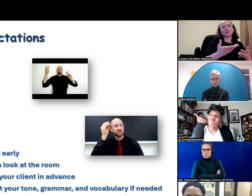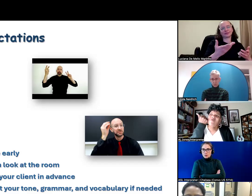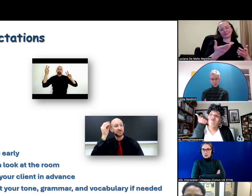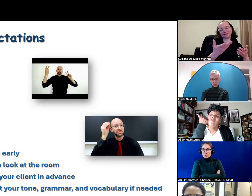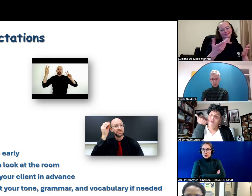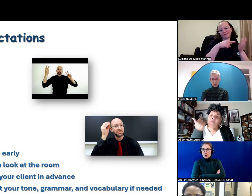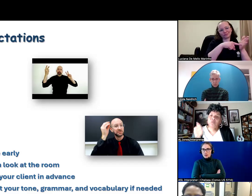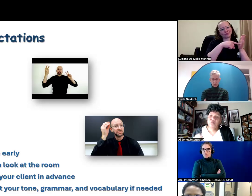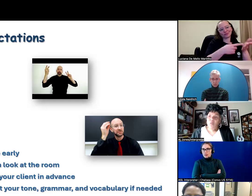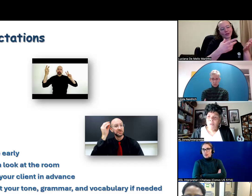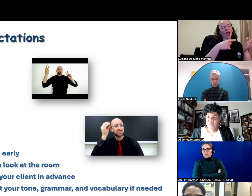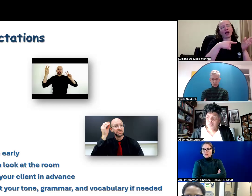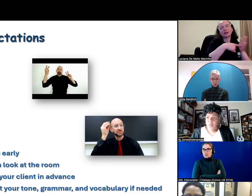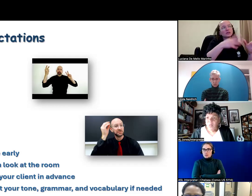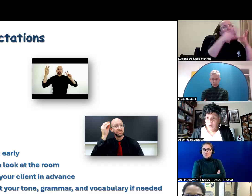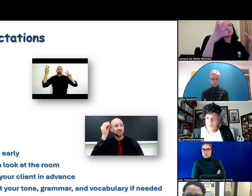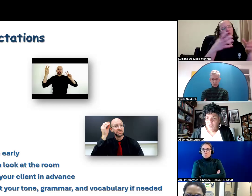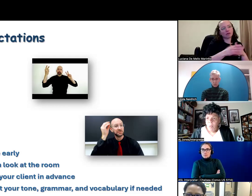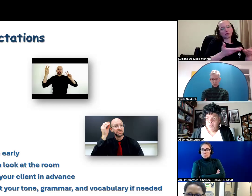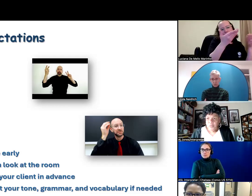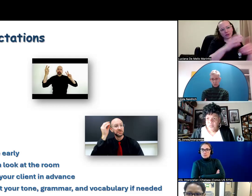the interpreter is there